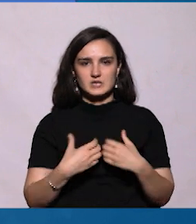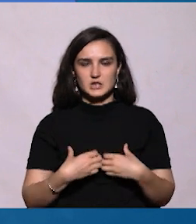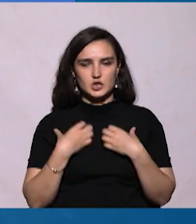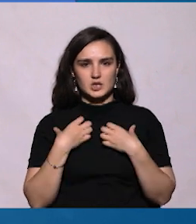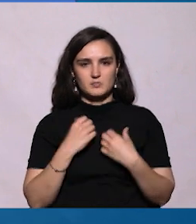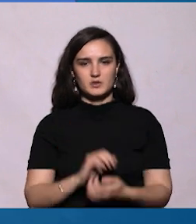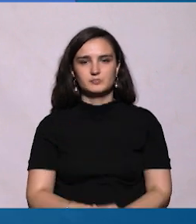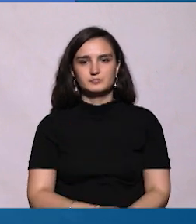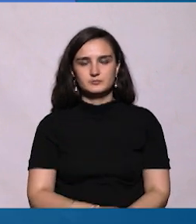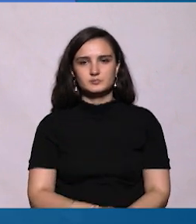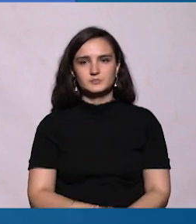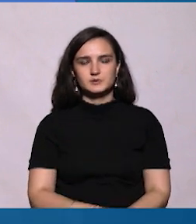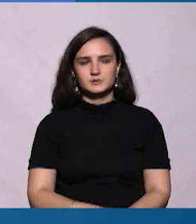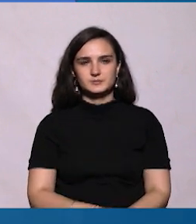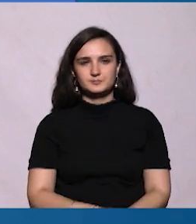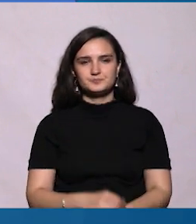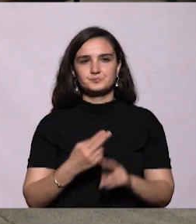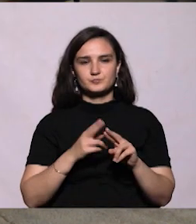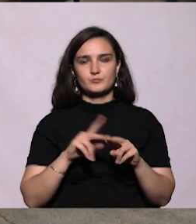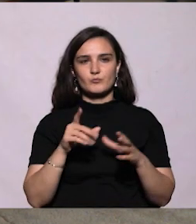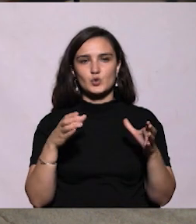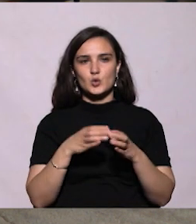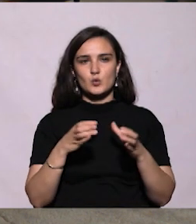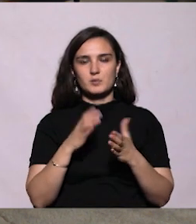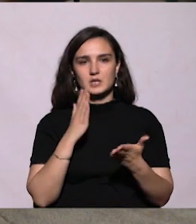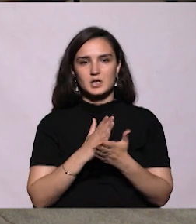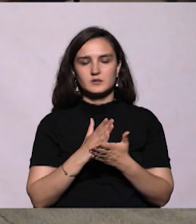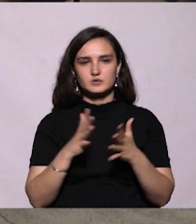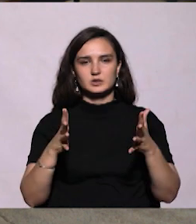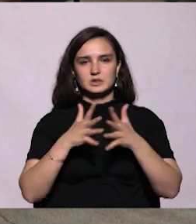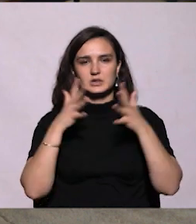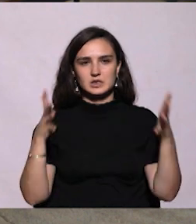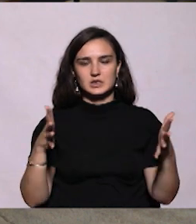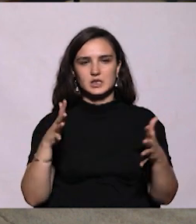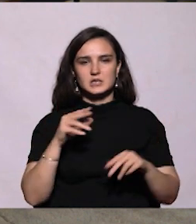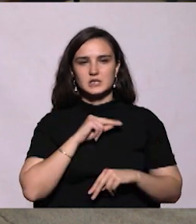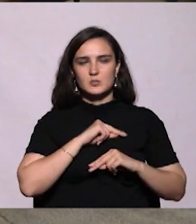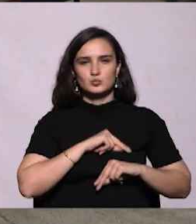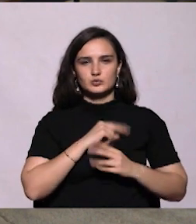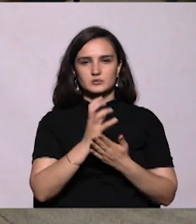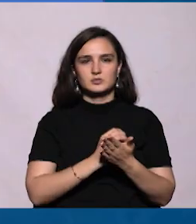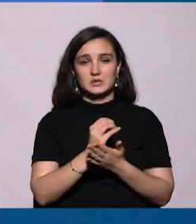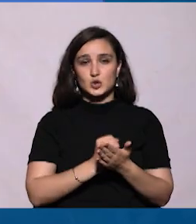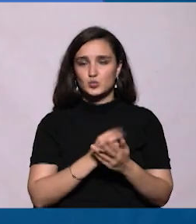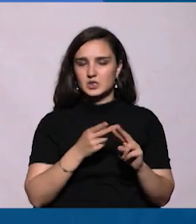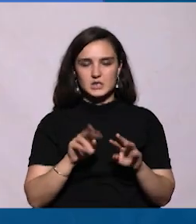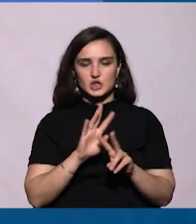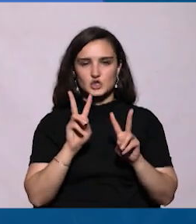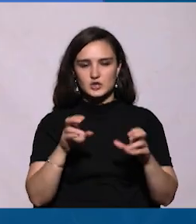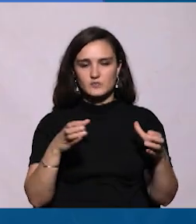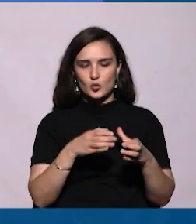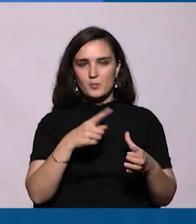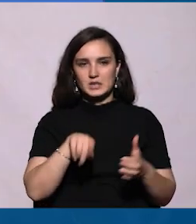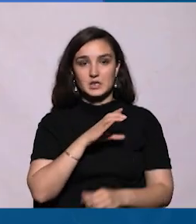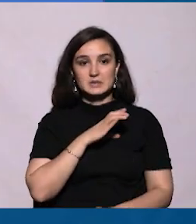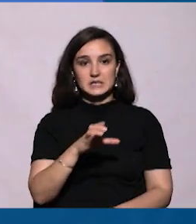catastrophic. Just because a company has a large workforce does not mean a company is